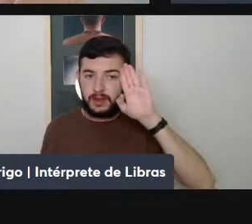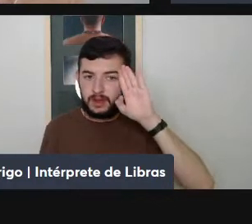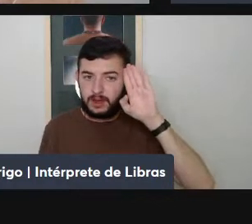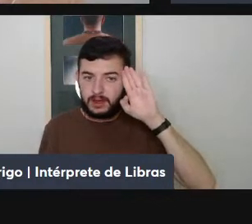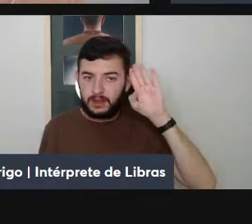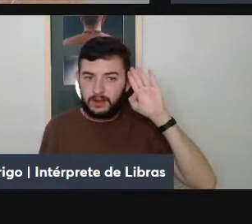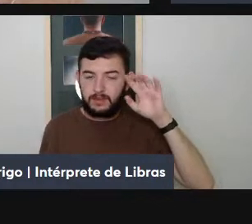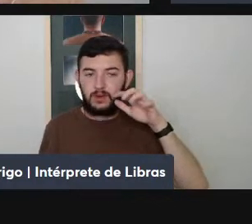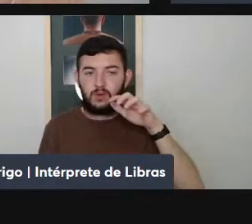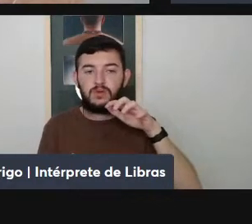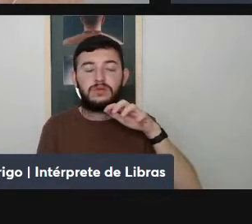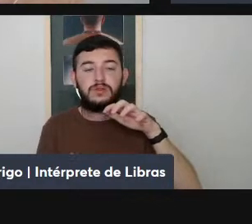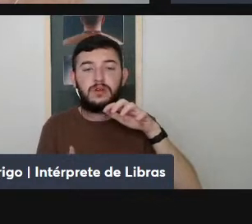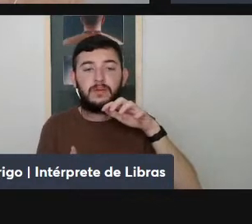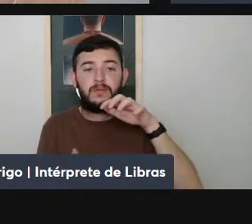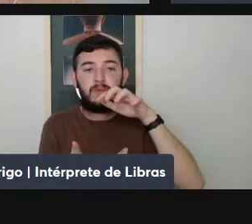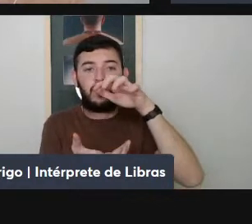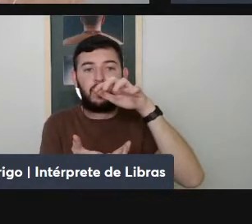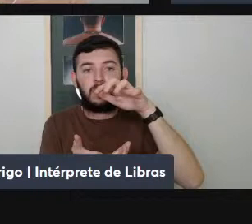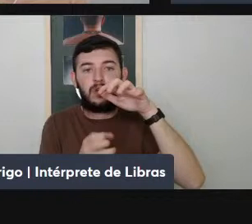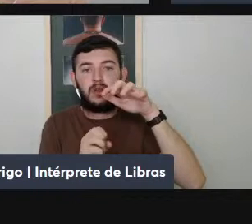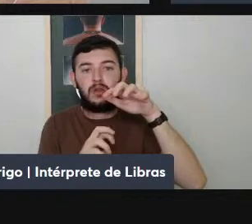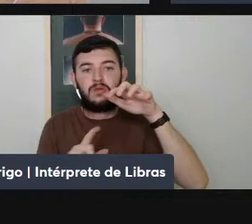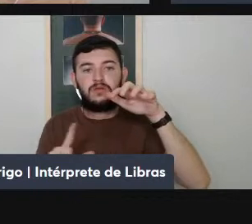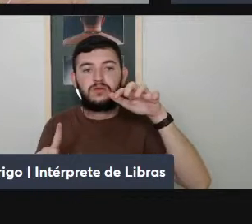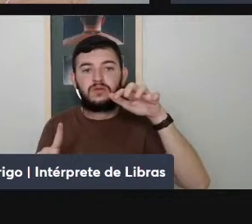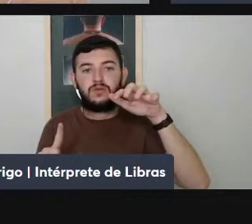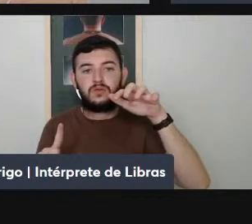Sul. Posso continuar, Daniel?